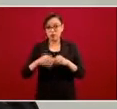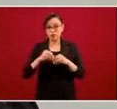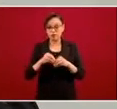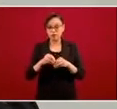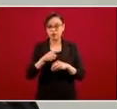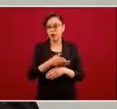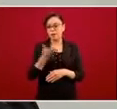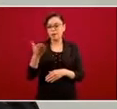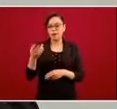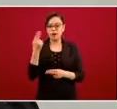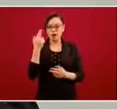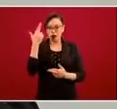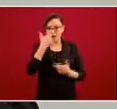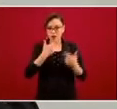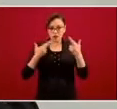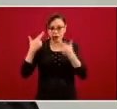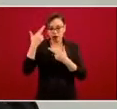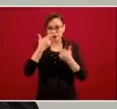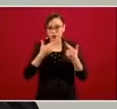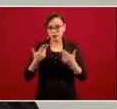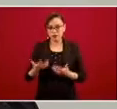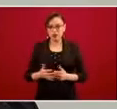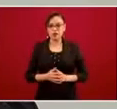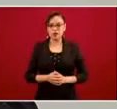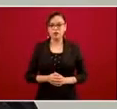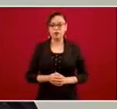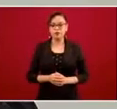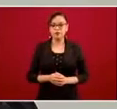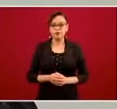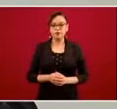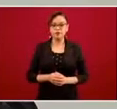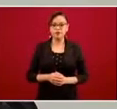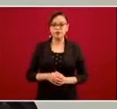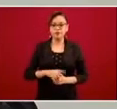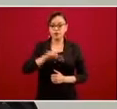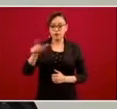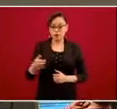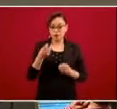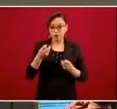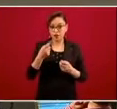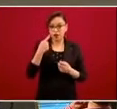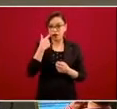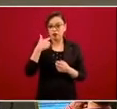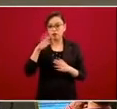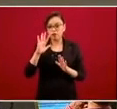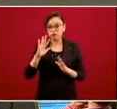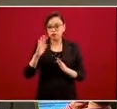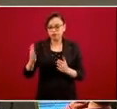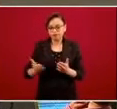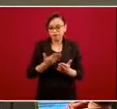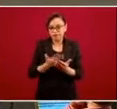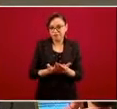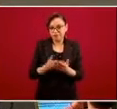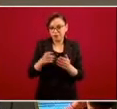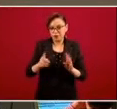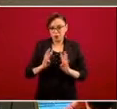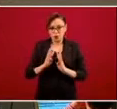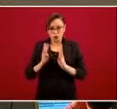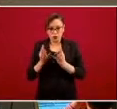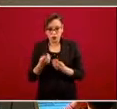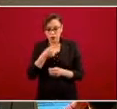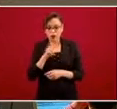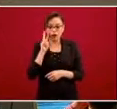and vote and to the extra members that are only observing. And it is subject to their